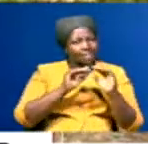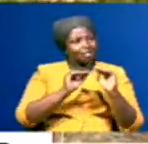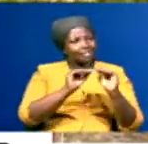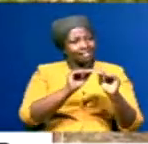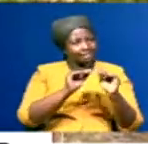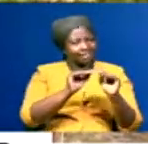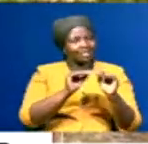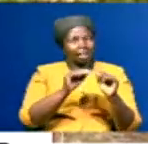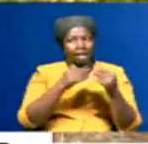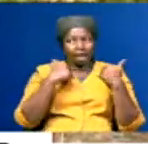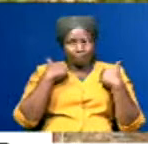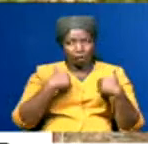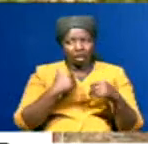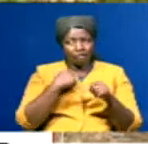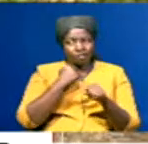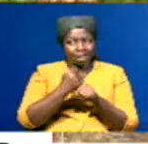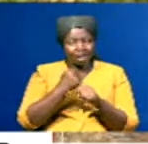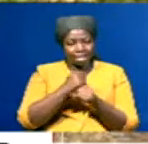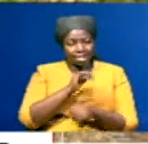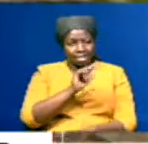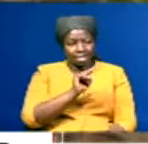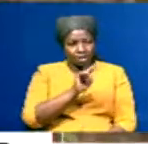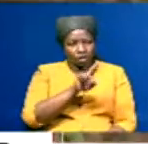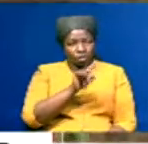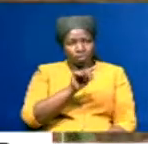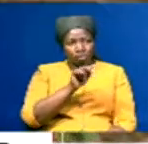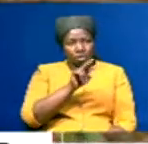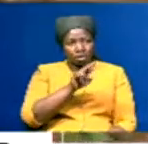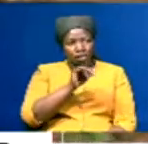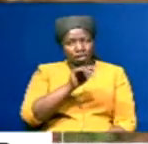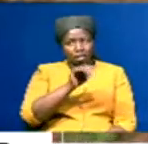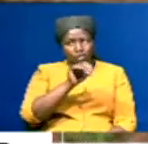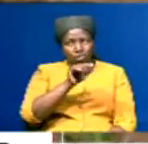done nutrition course. Yeah.